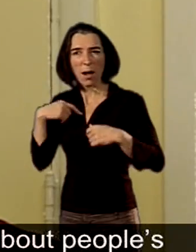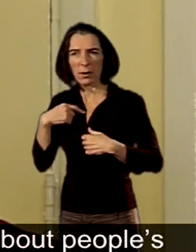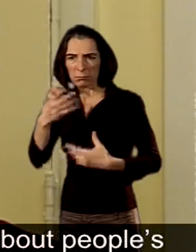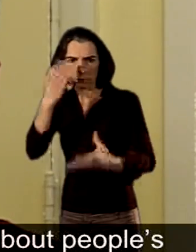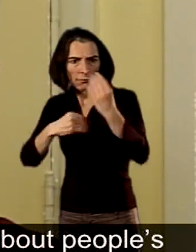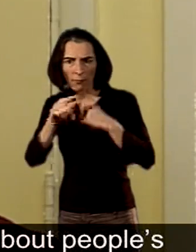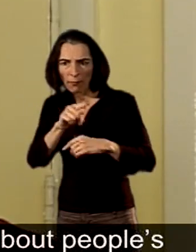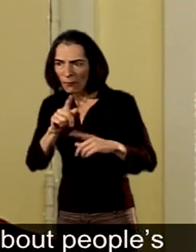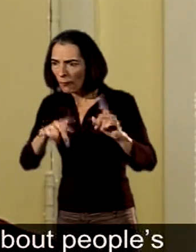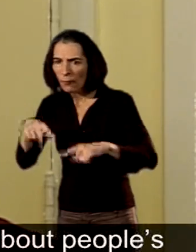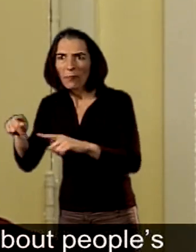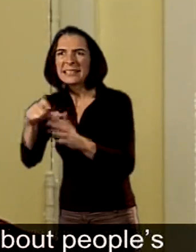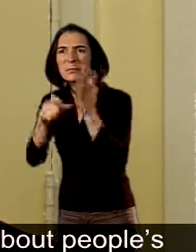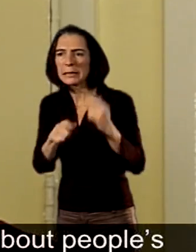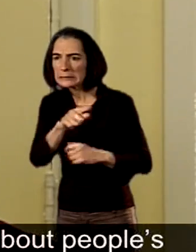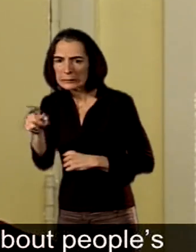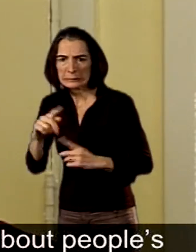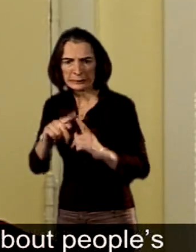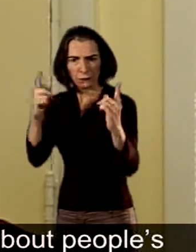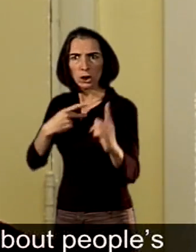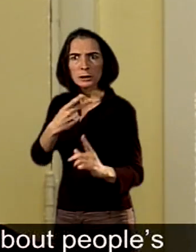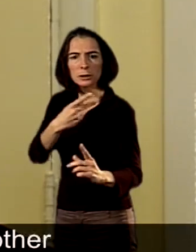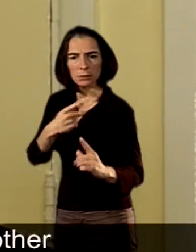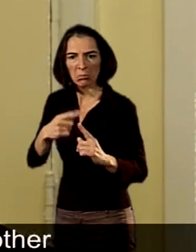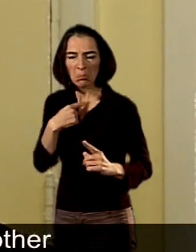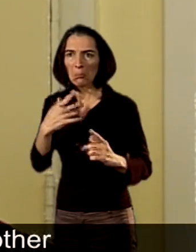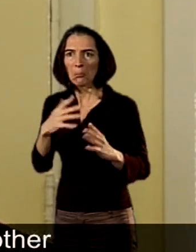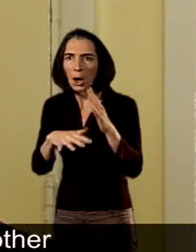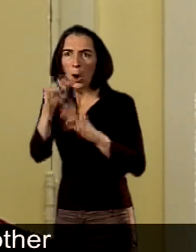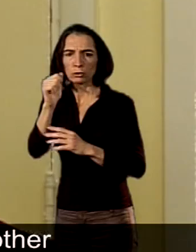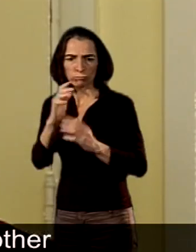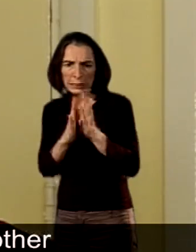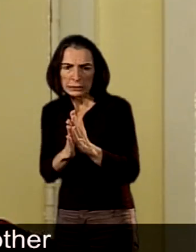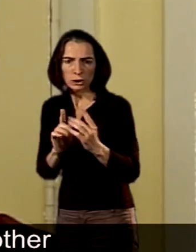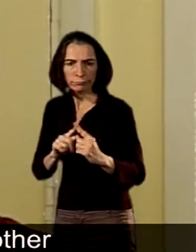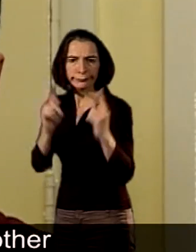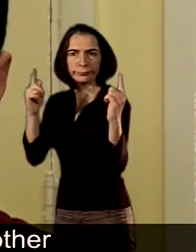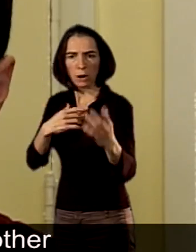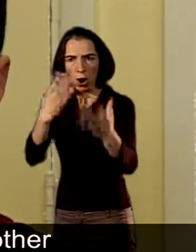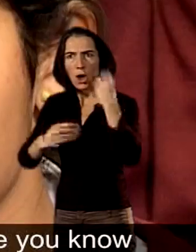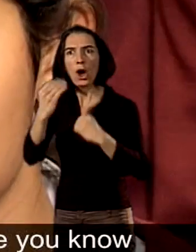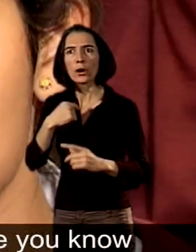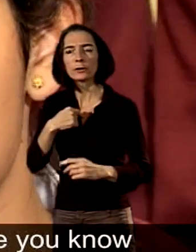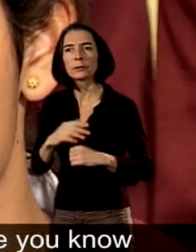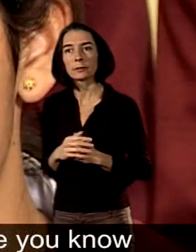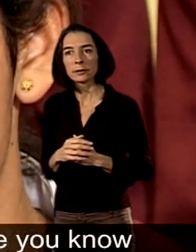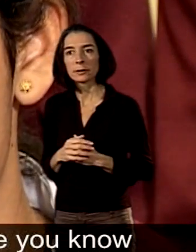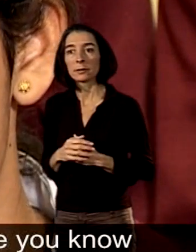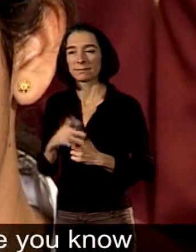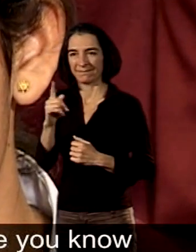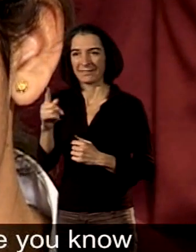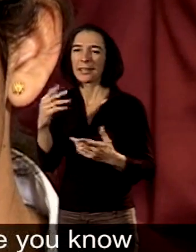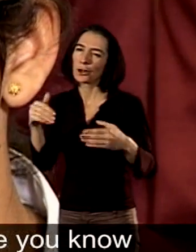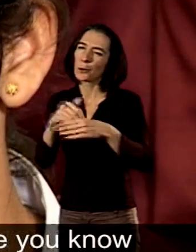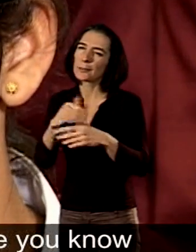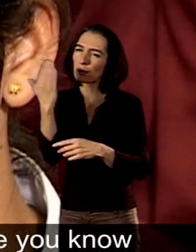people's disabilities and differences, like cultures and religions. You're learning about each other in different ways. Inclusion in schools is